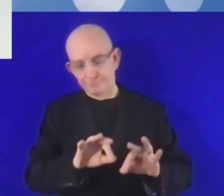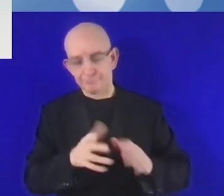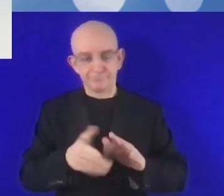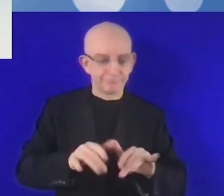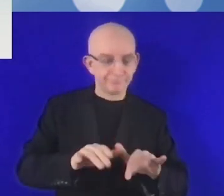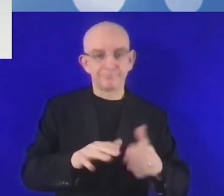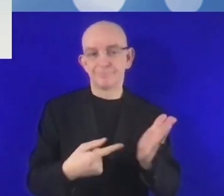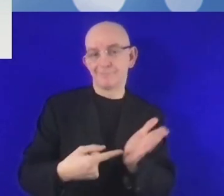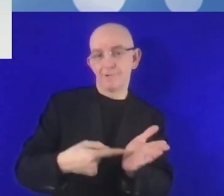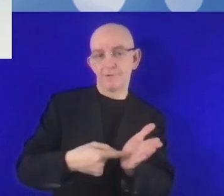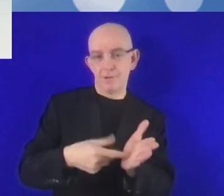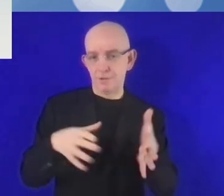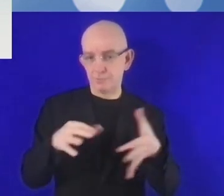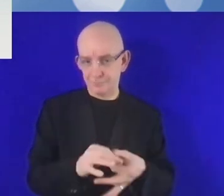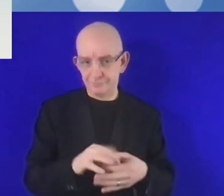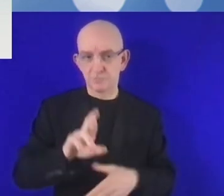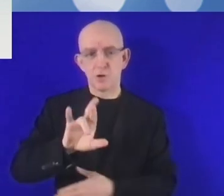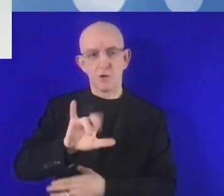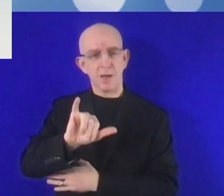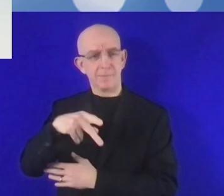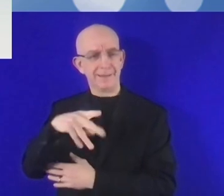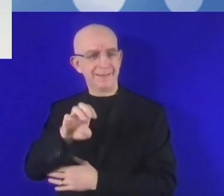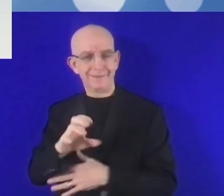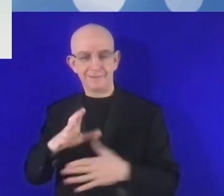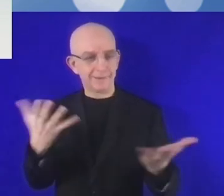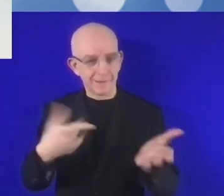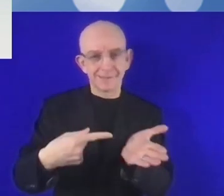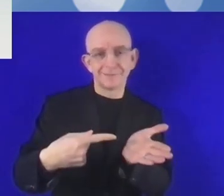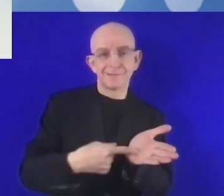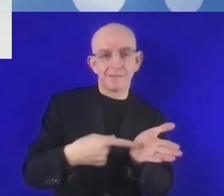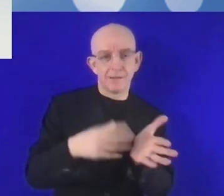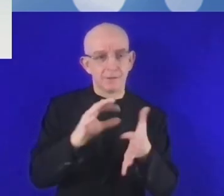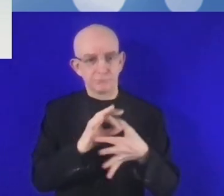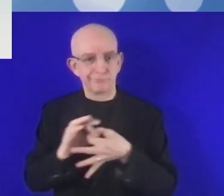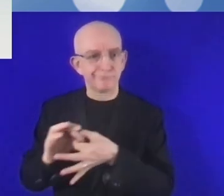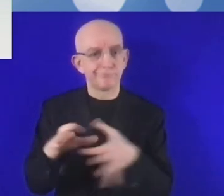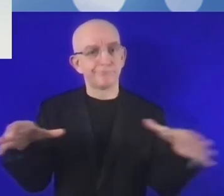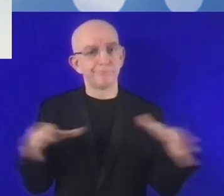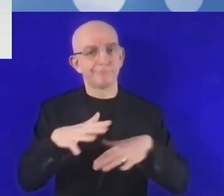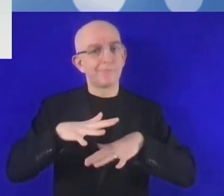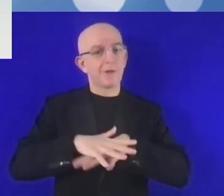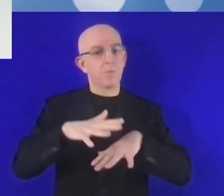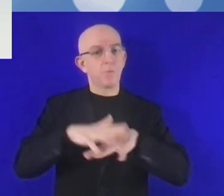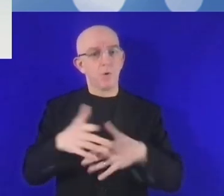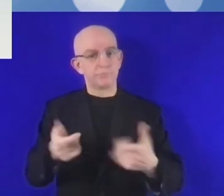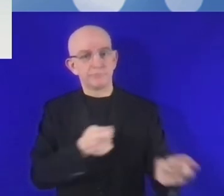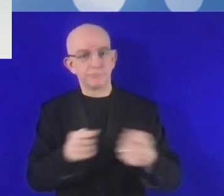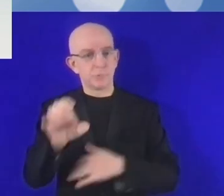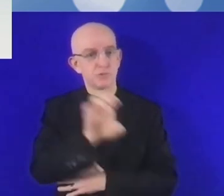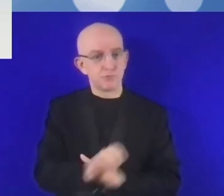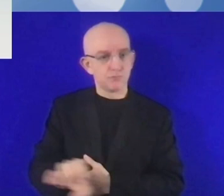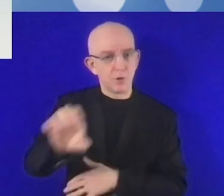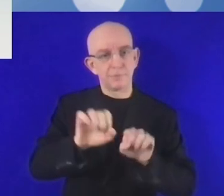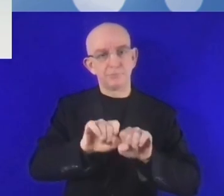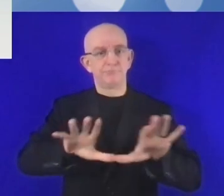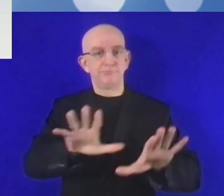beyond. Thank you very much for inviting me here to speak and during the opening session of IGF 2021. And I especially